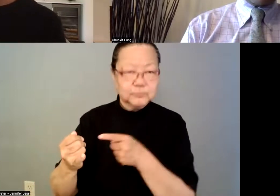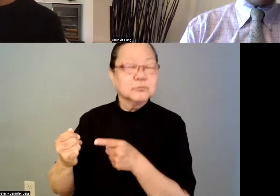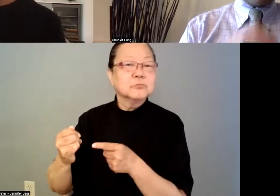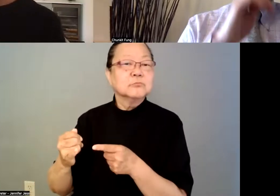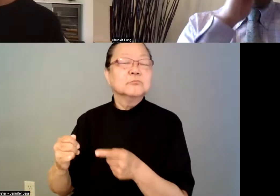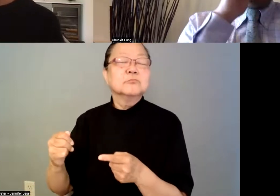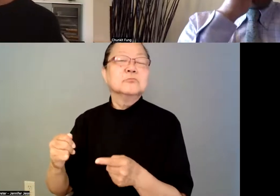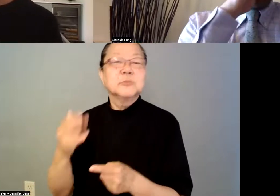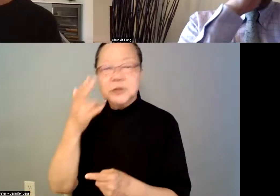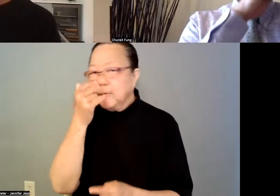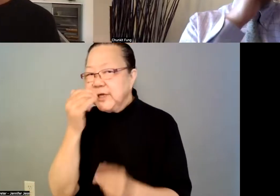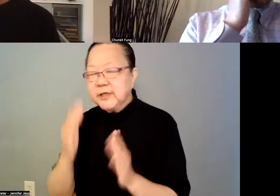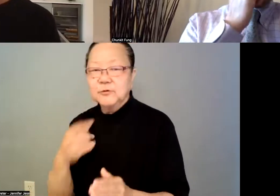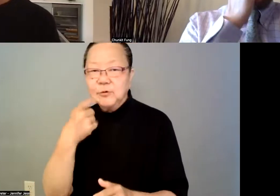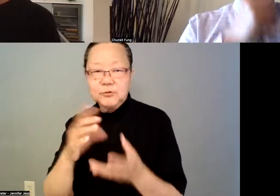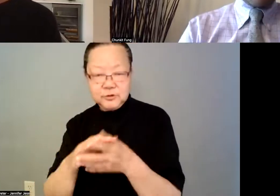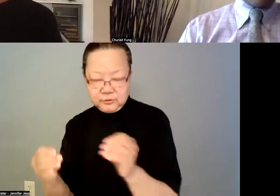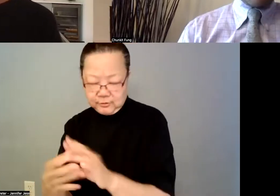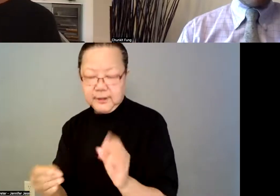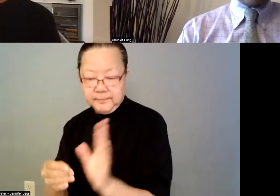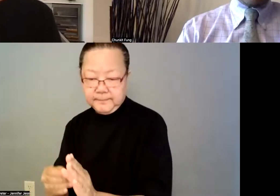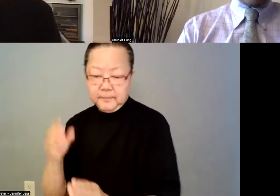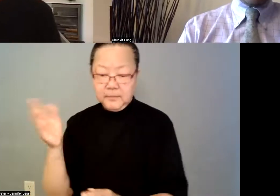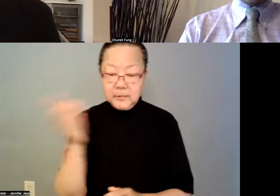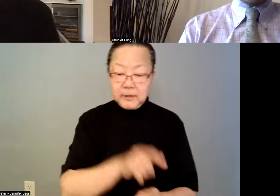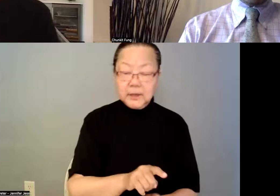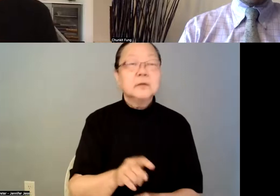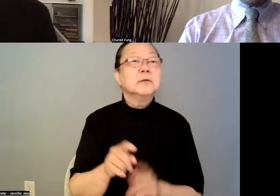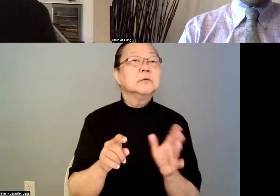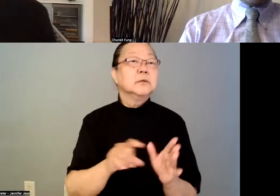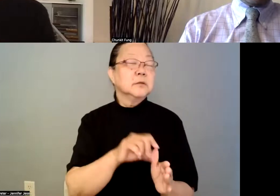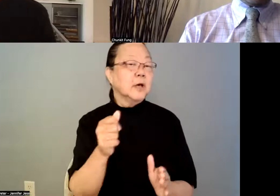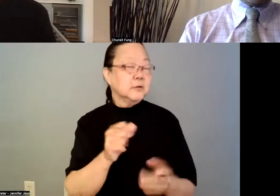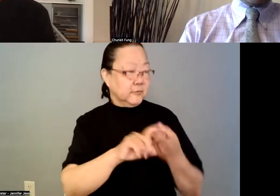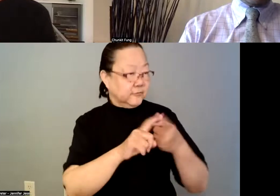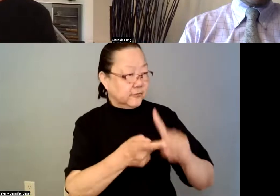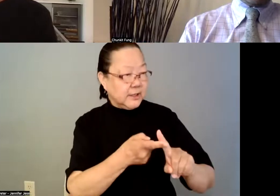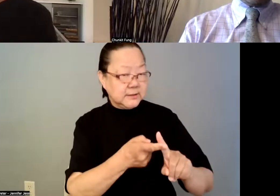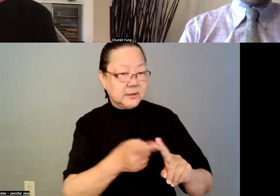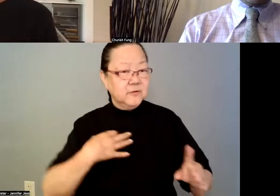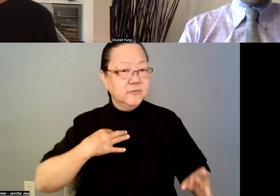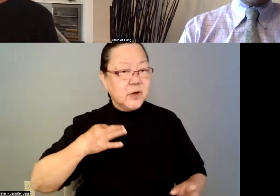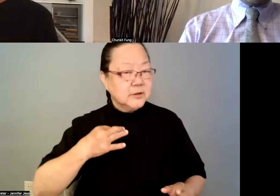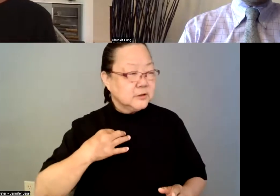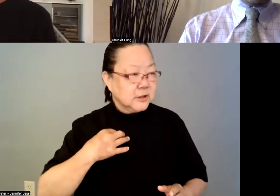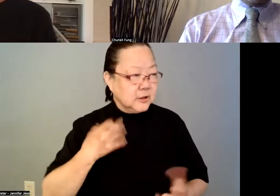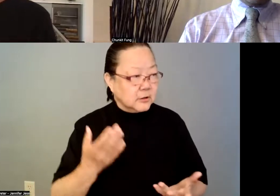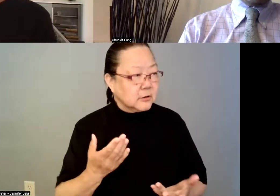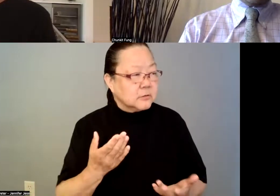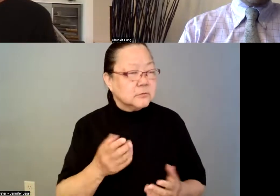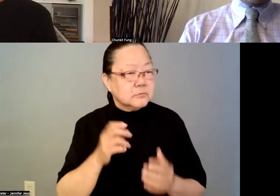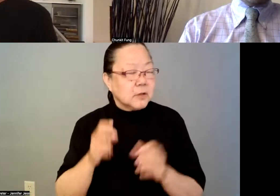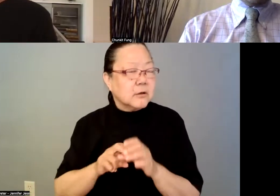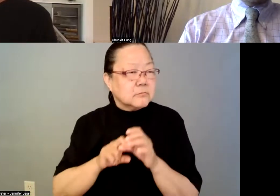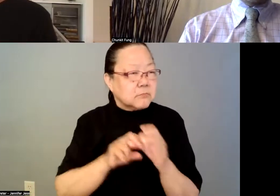know, so many of my friends are like, you know, they spend their volunteer time just offering to take elderly people to the market or run their errands with